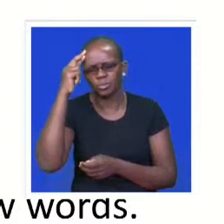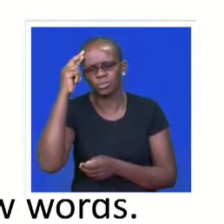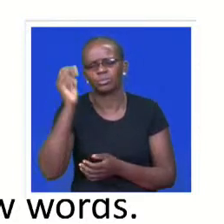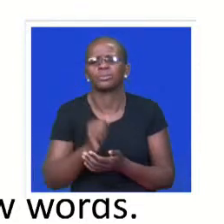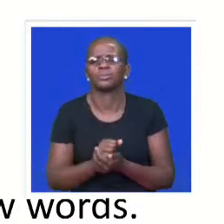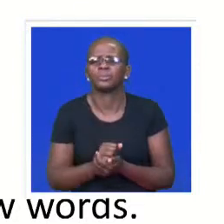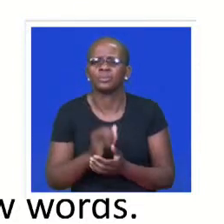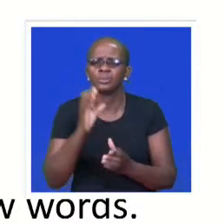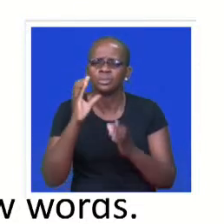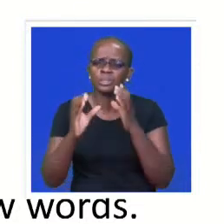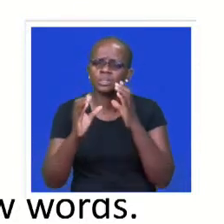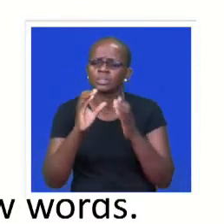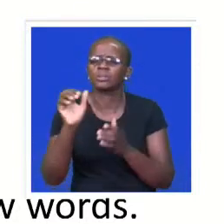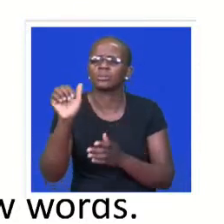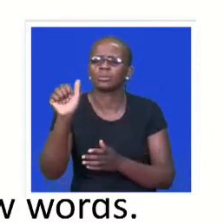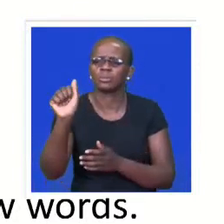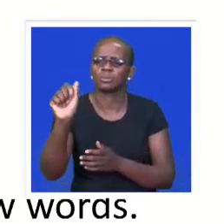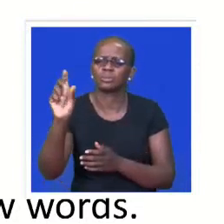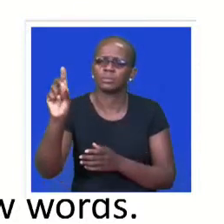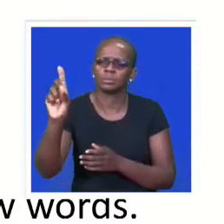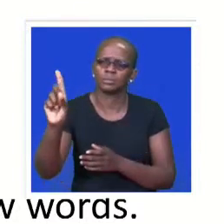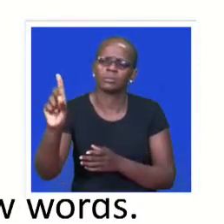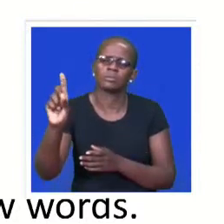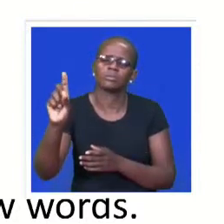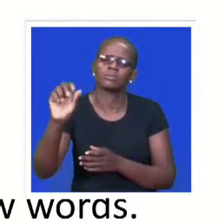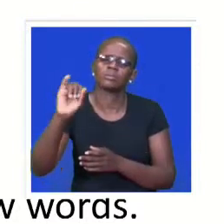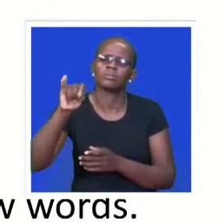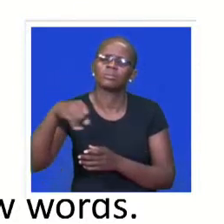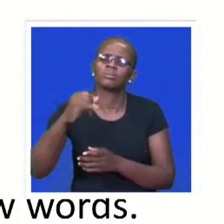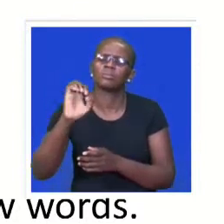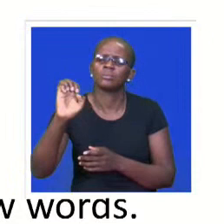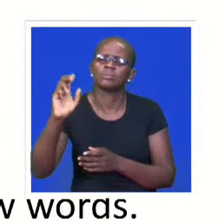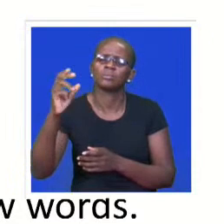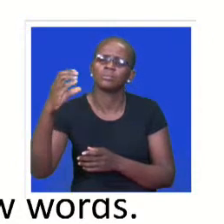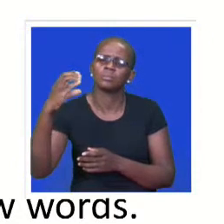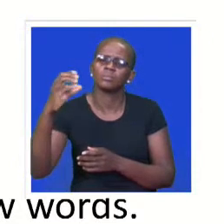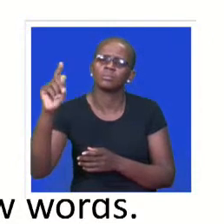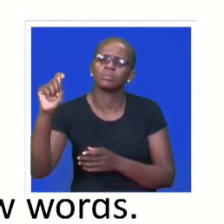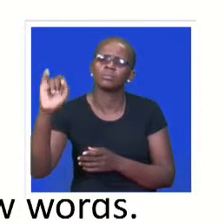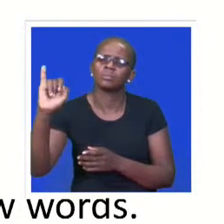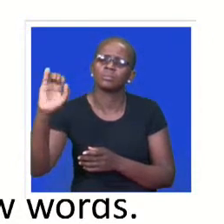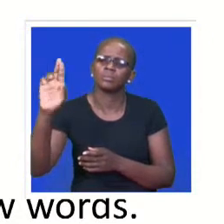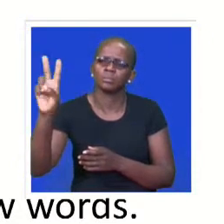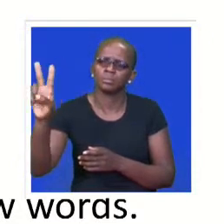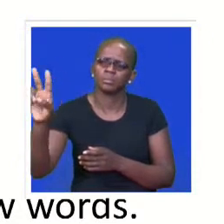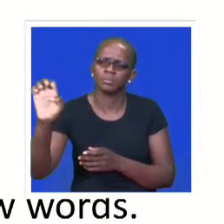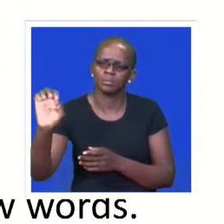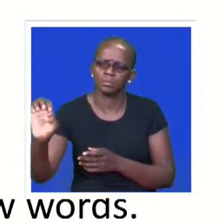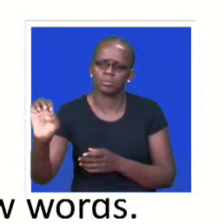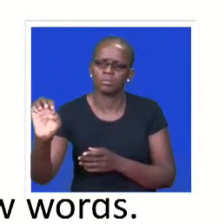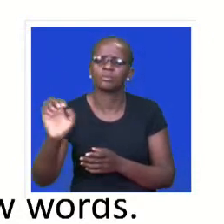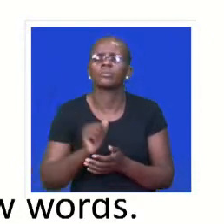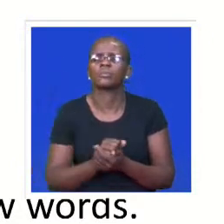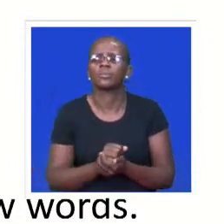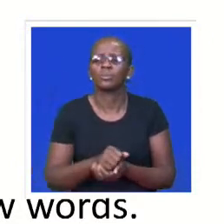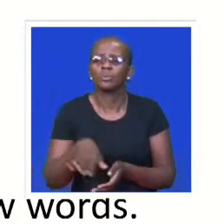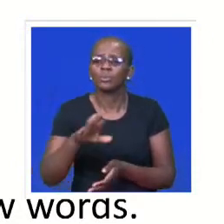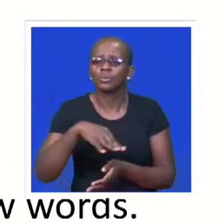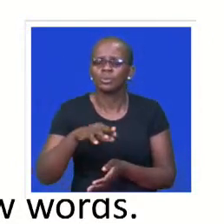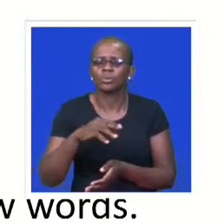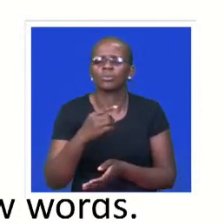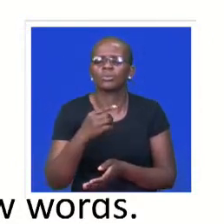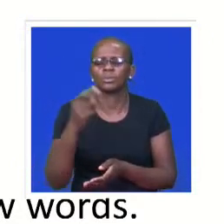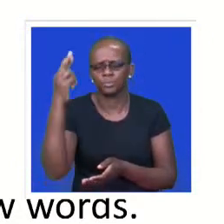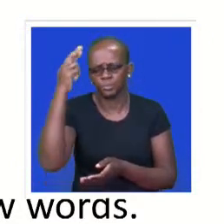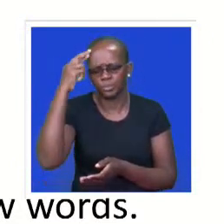adjective is? Oh yes, we said an adjective is a word that describes a noun, which